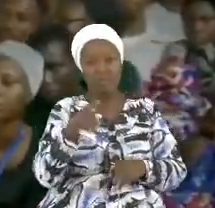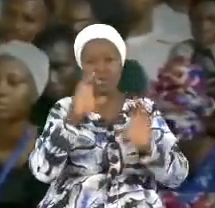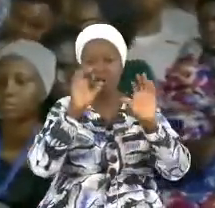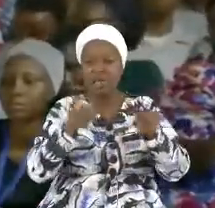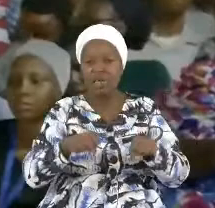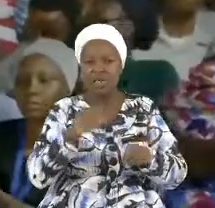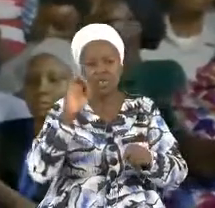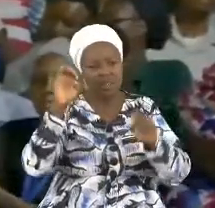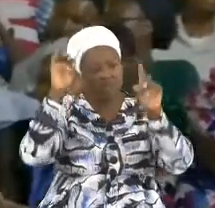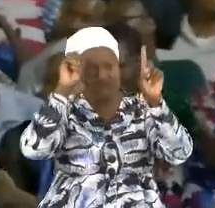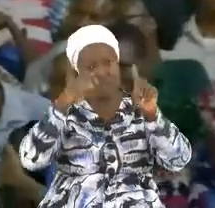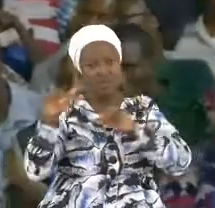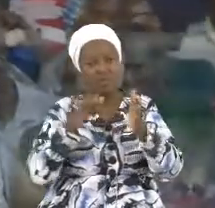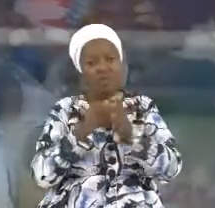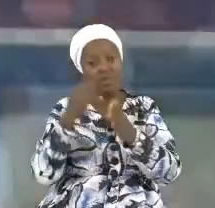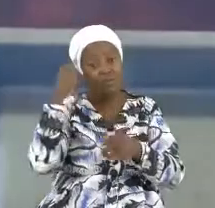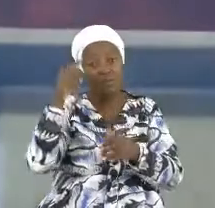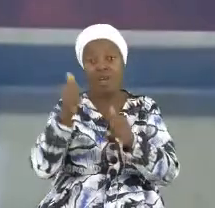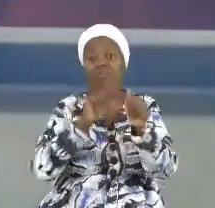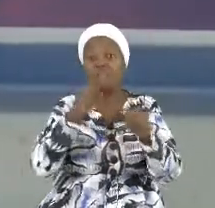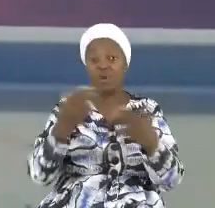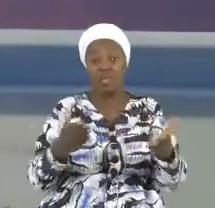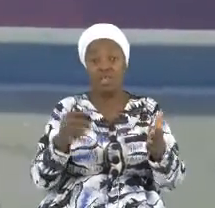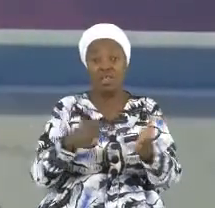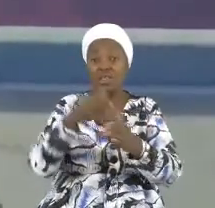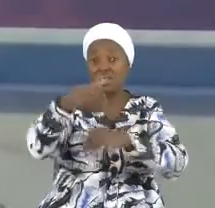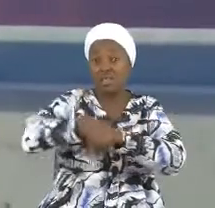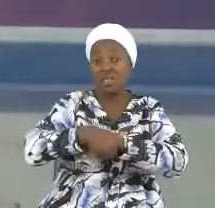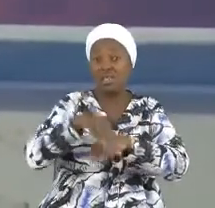En masse. Instead of